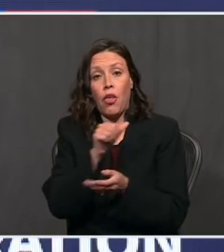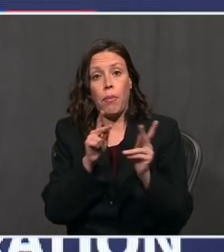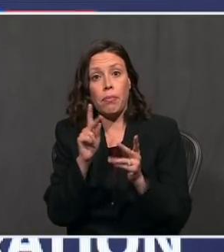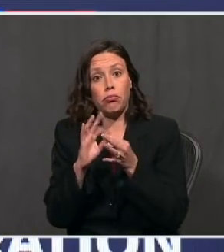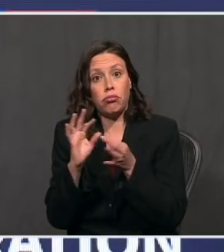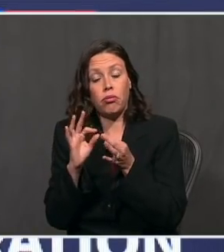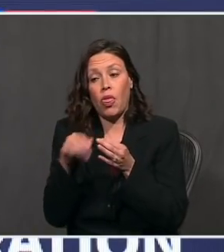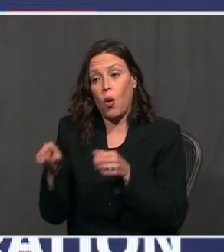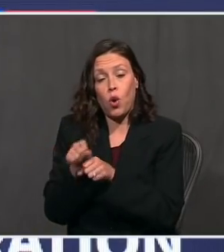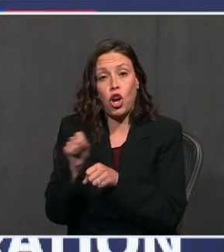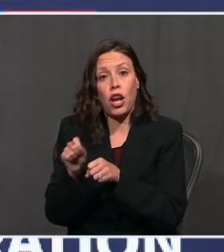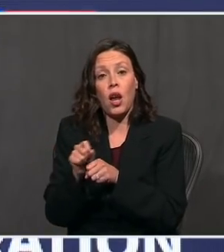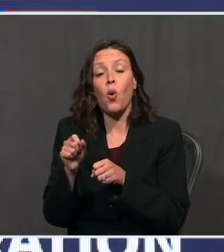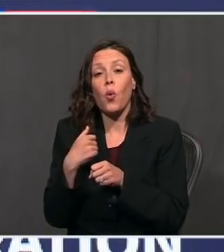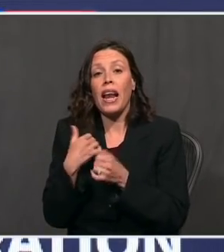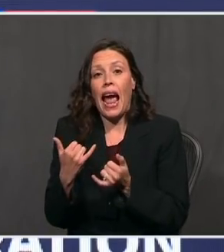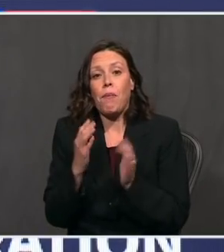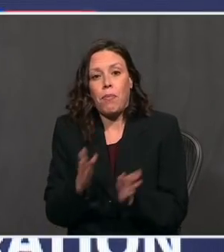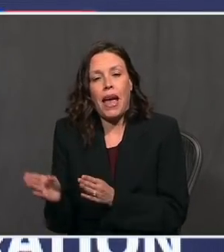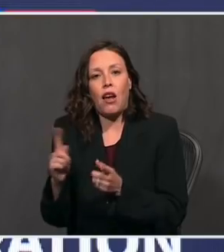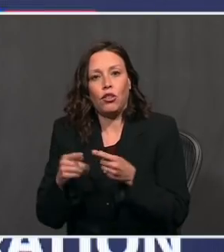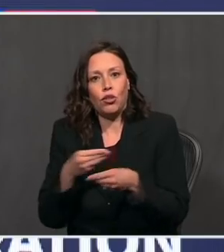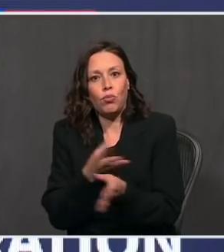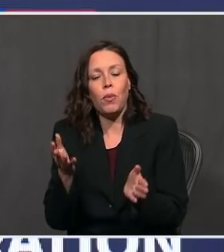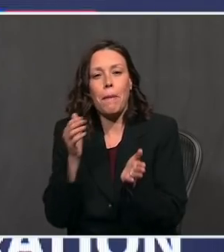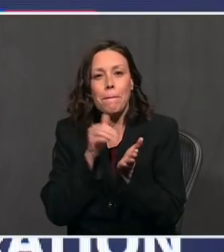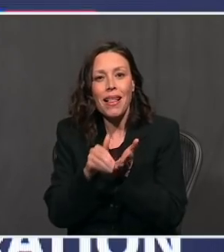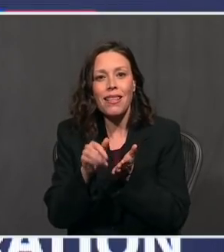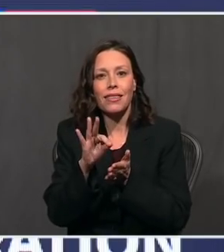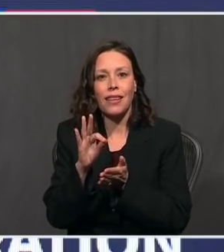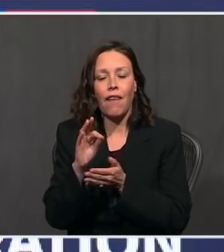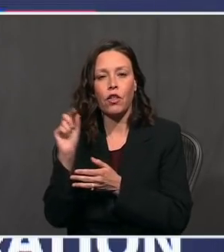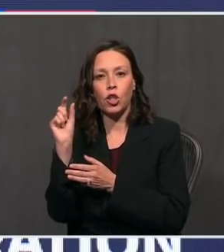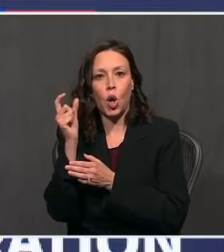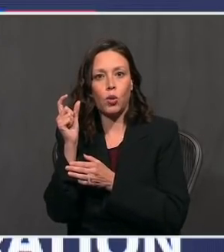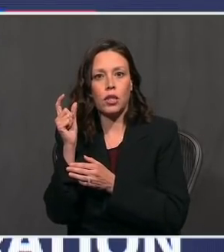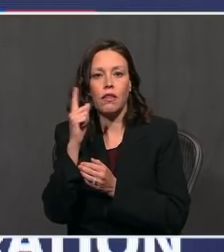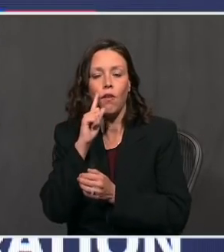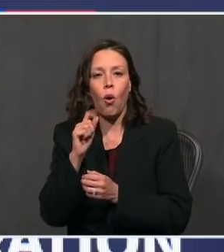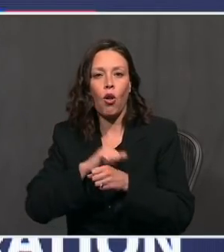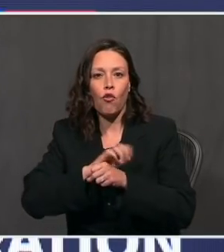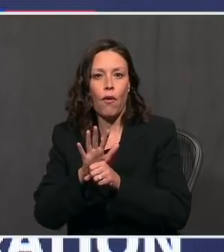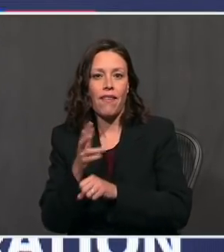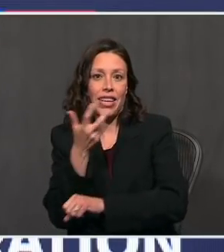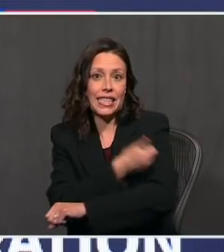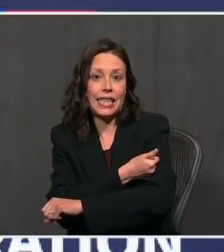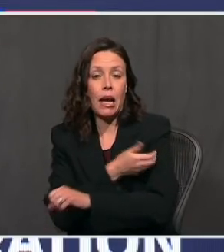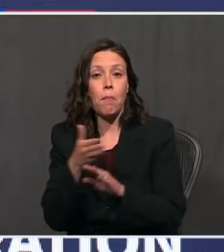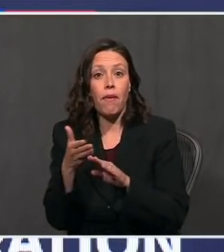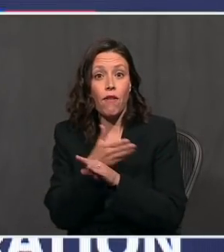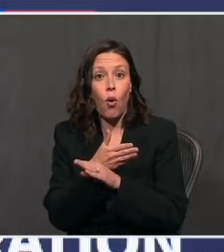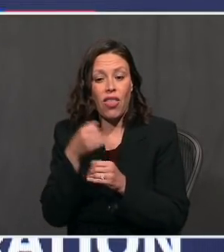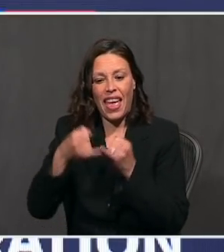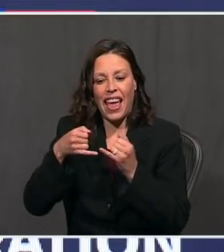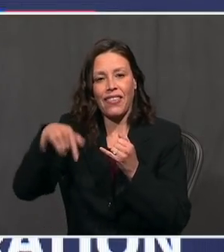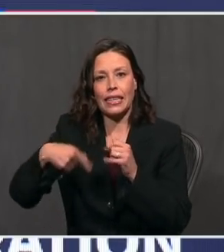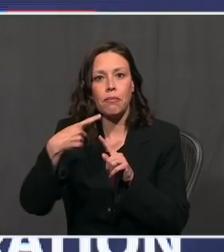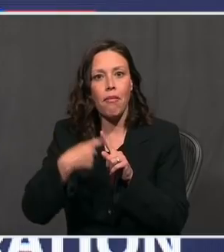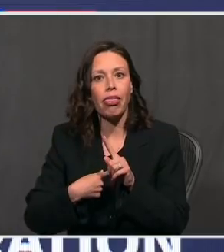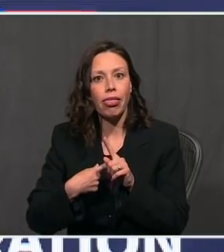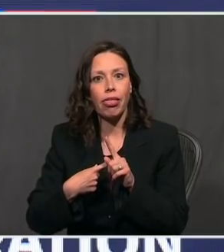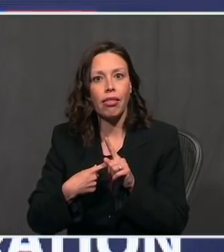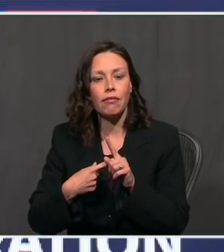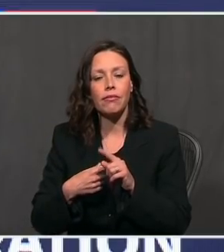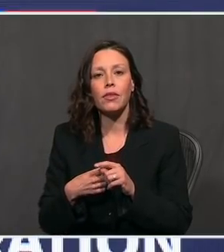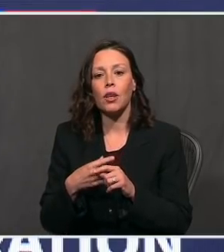literally are on track to distribute tens of millions of doses of the coronavirus vaccine before the end of this month.